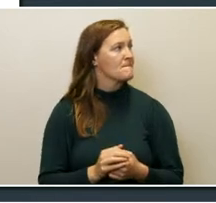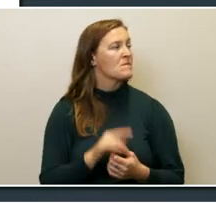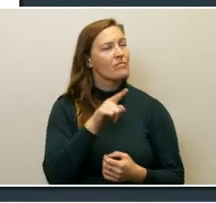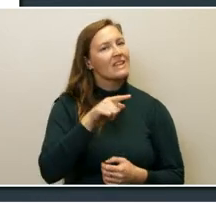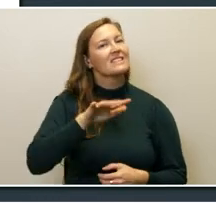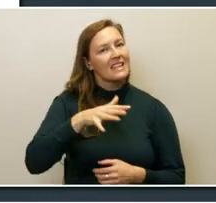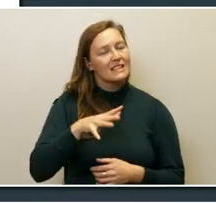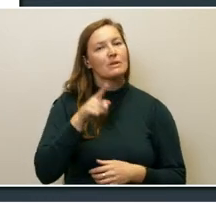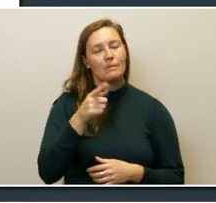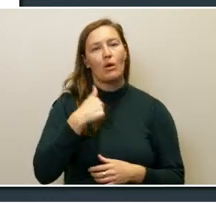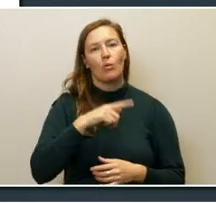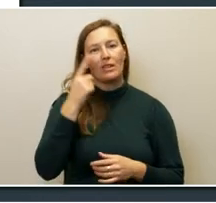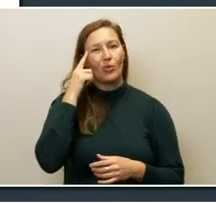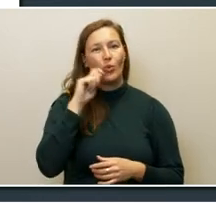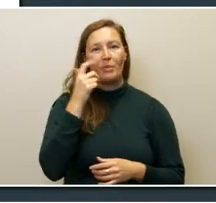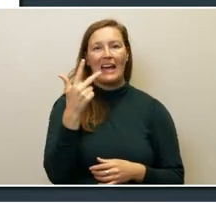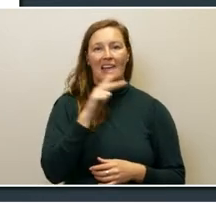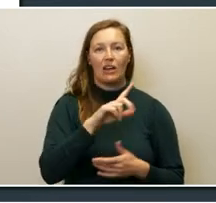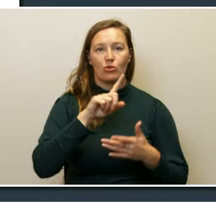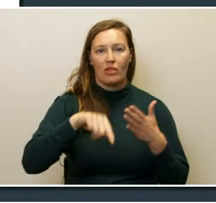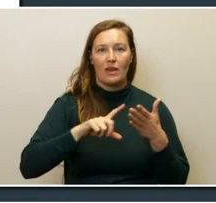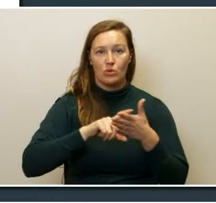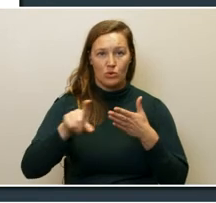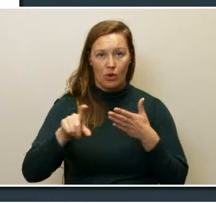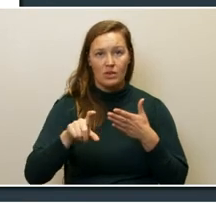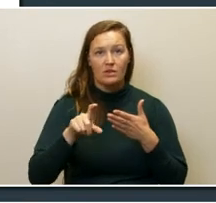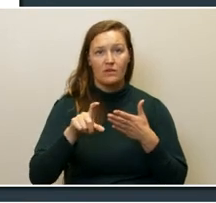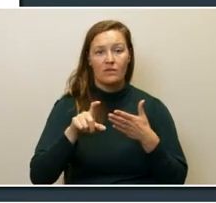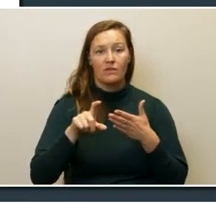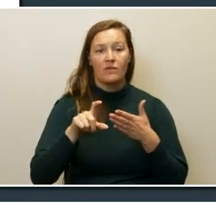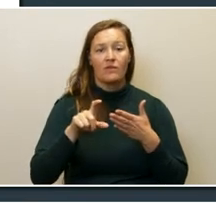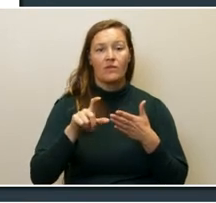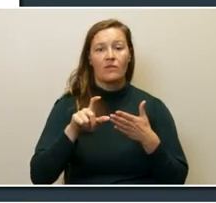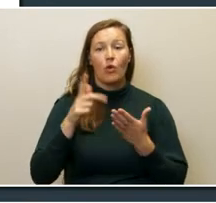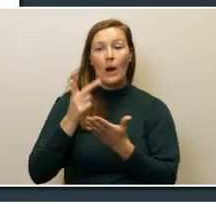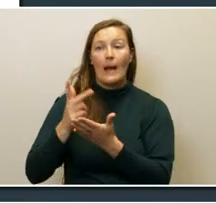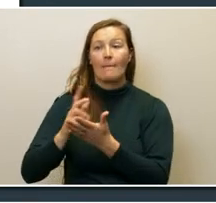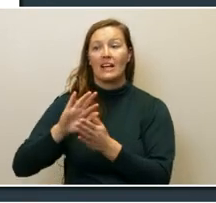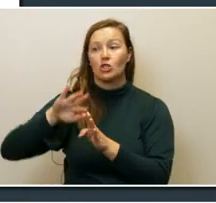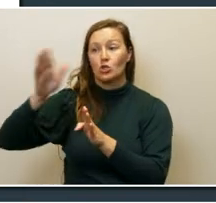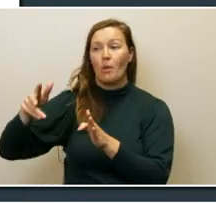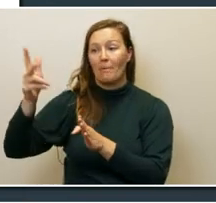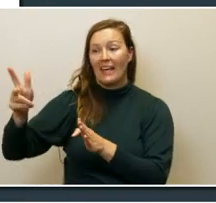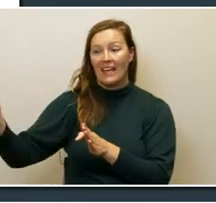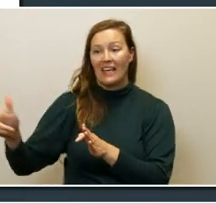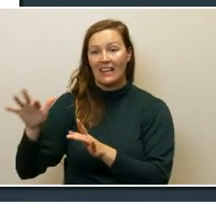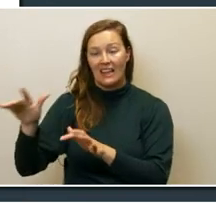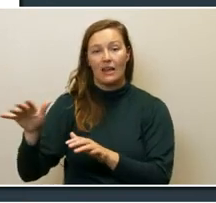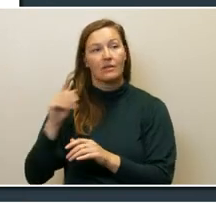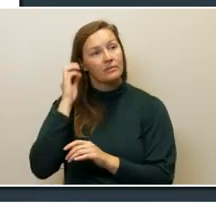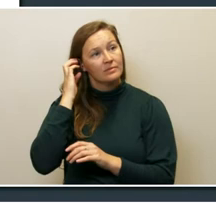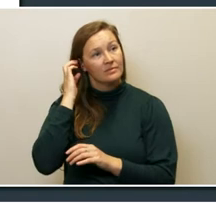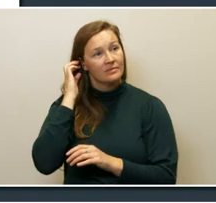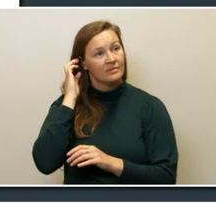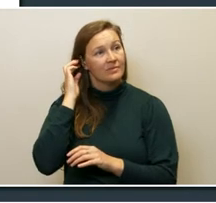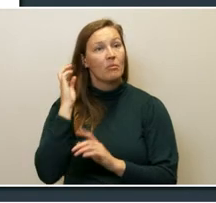that we were looking at $800,000 for a car park over the stop bank. Those change